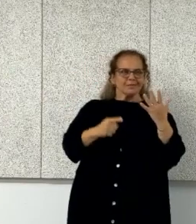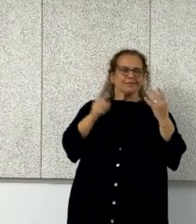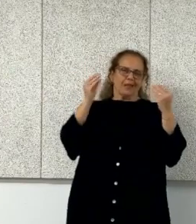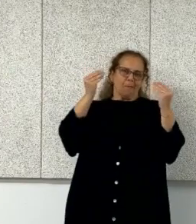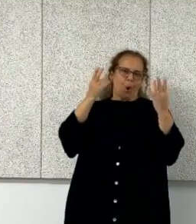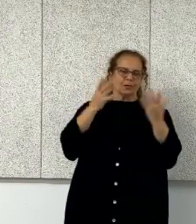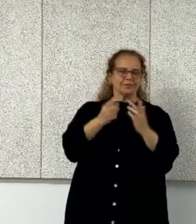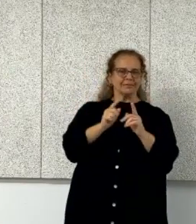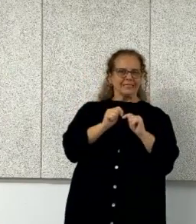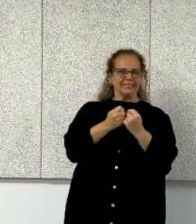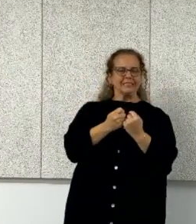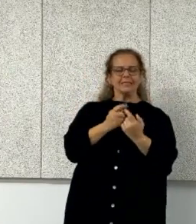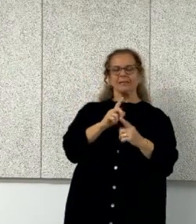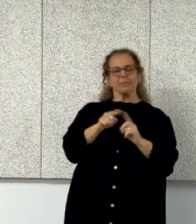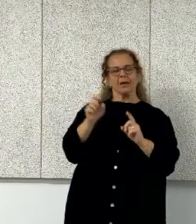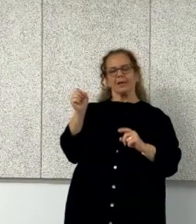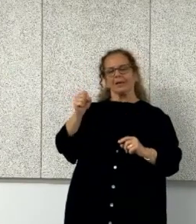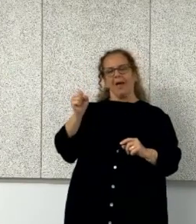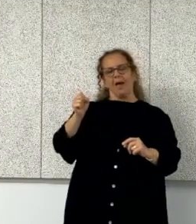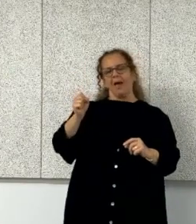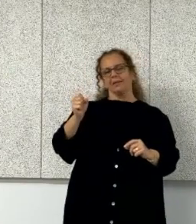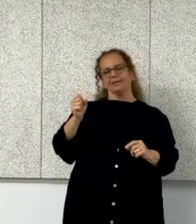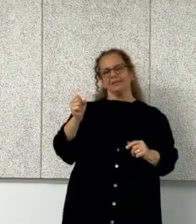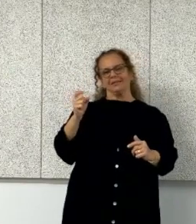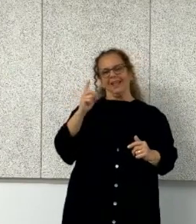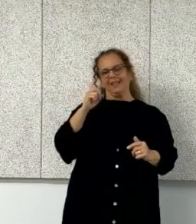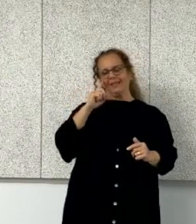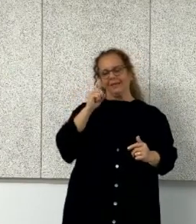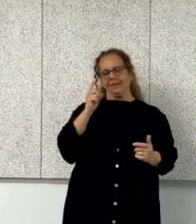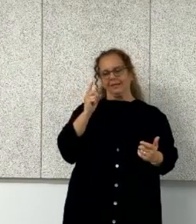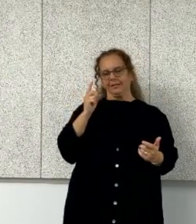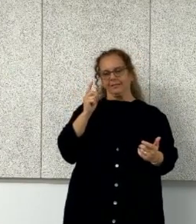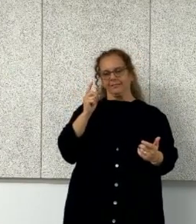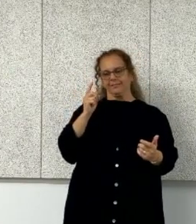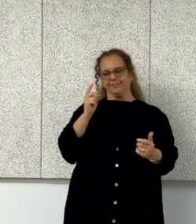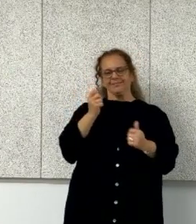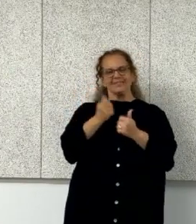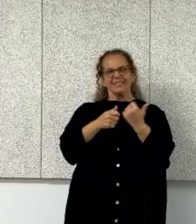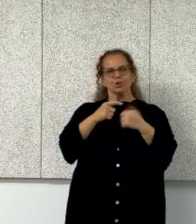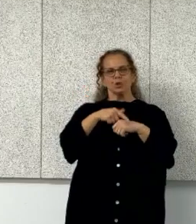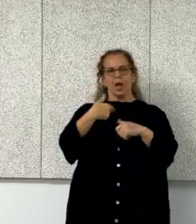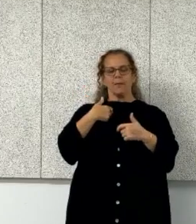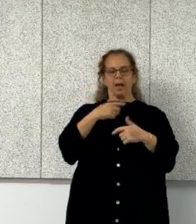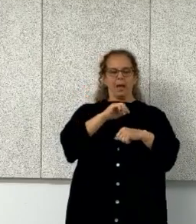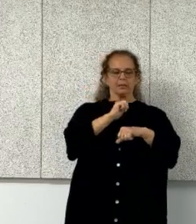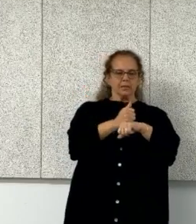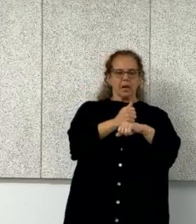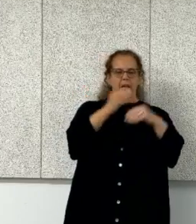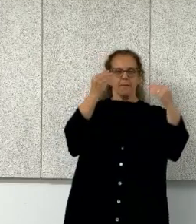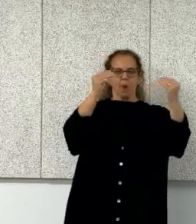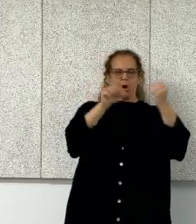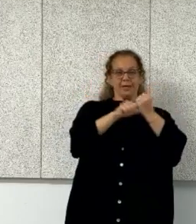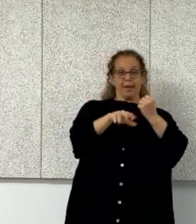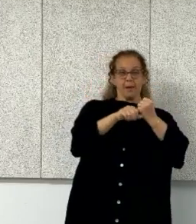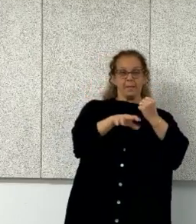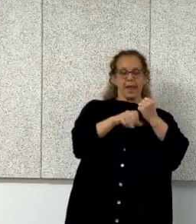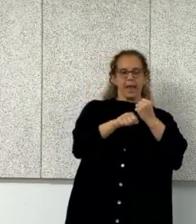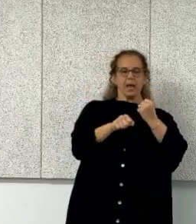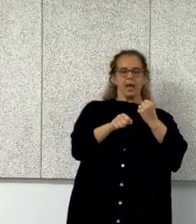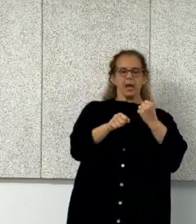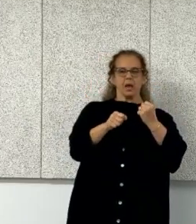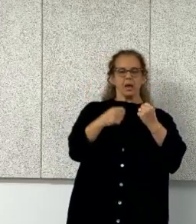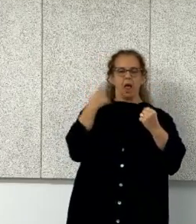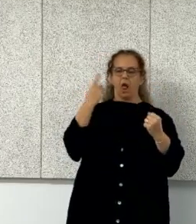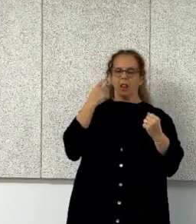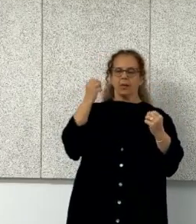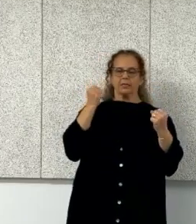I totally agree with you, Beth. I think every time that I'm putting together a marketing campaign, there's always a strong consideration